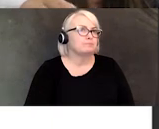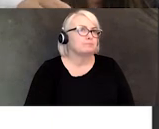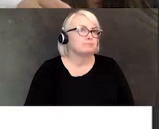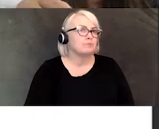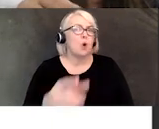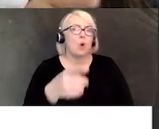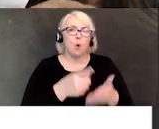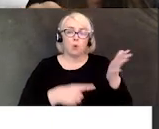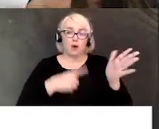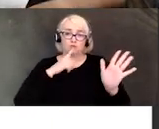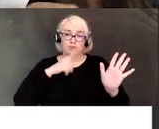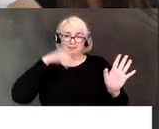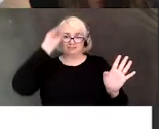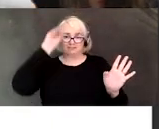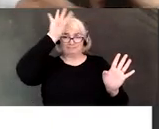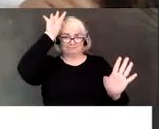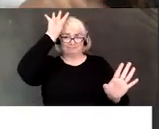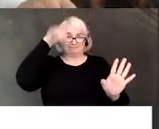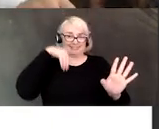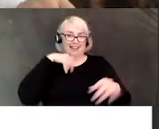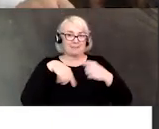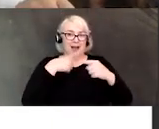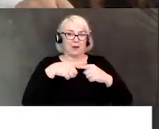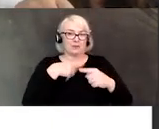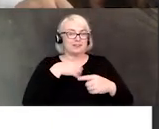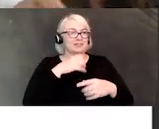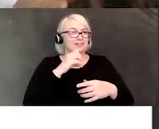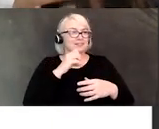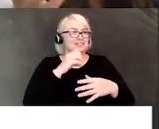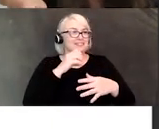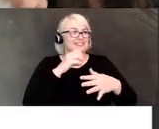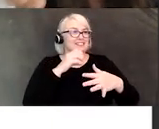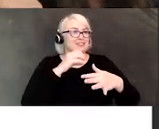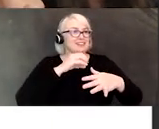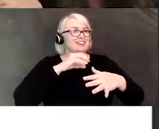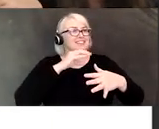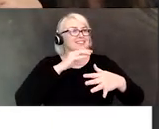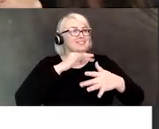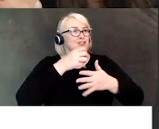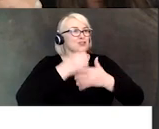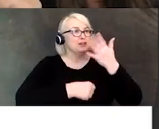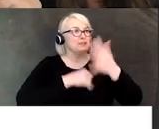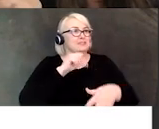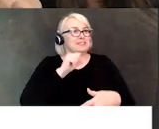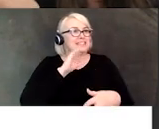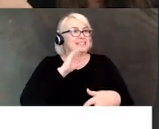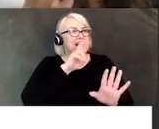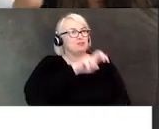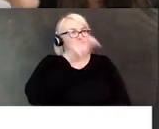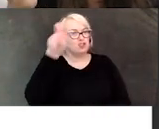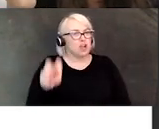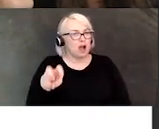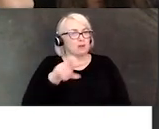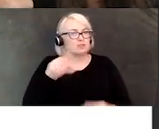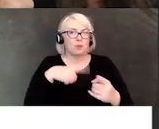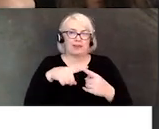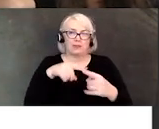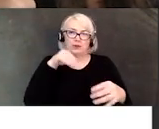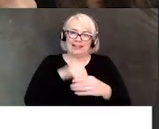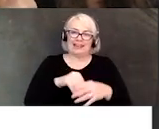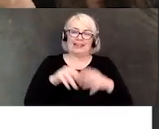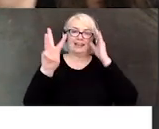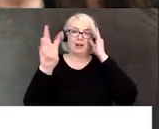jumps when, when you're in Westview, you know, you're in that, um, that sitcom world.